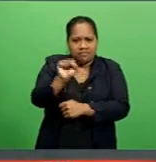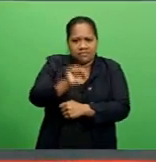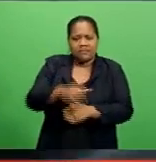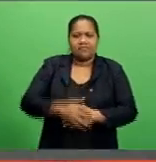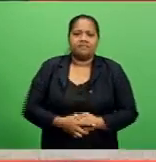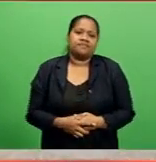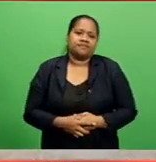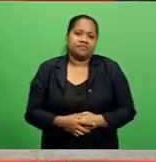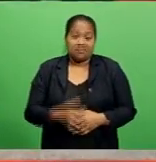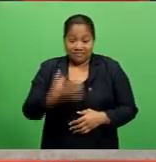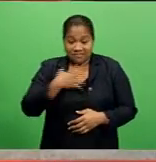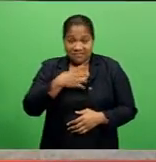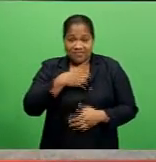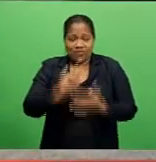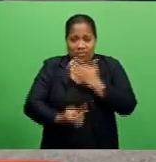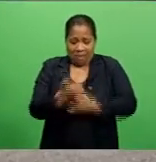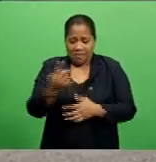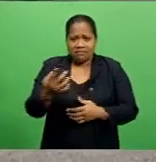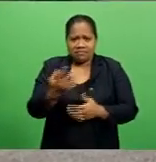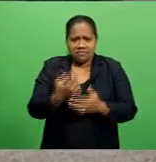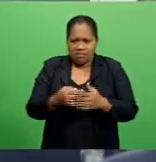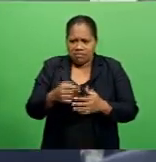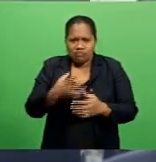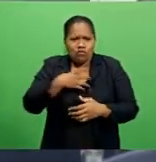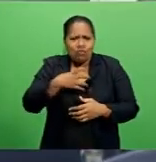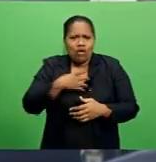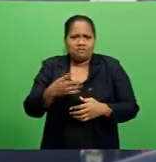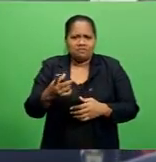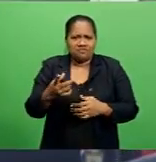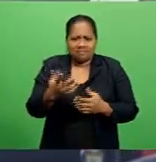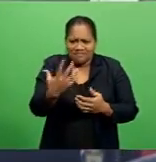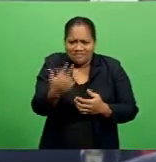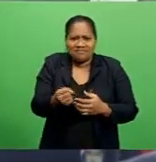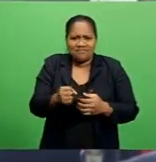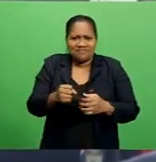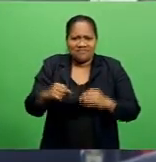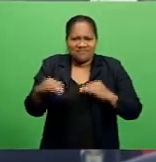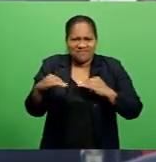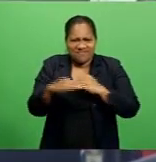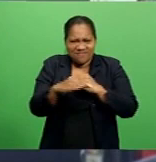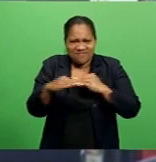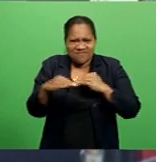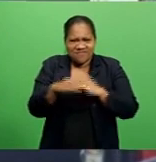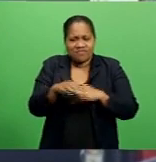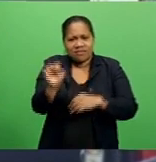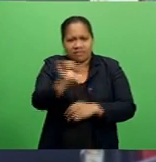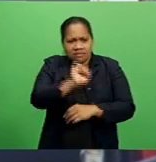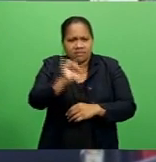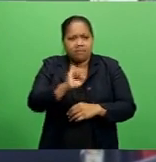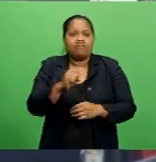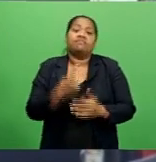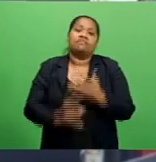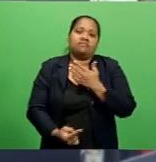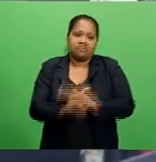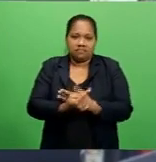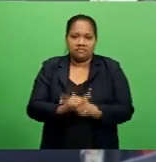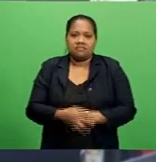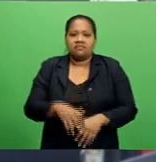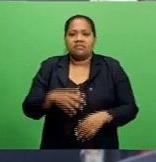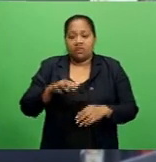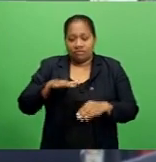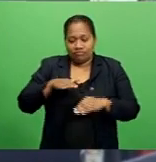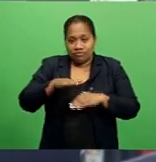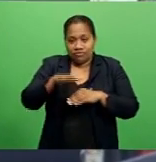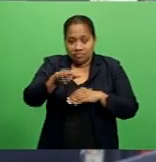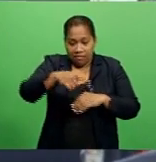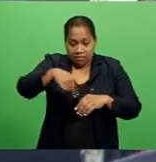every day coming in with damage caused by potholes. Most inexpensive thing that can go bad with the pothole is a small debushing, or the